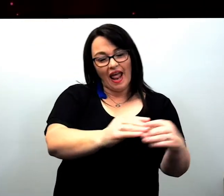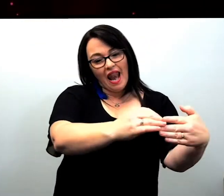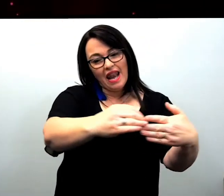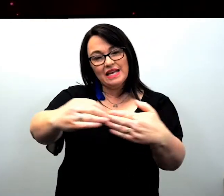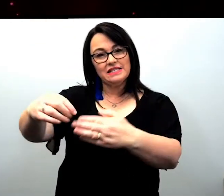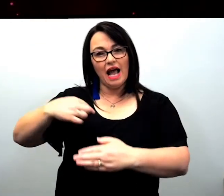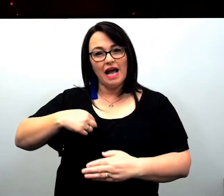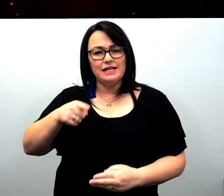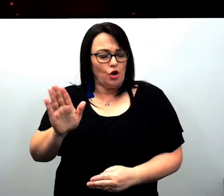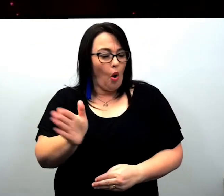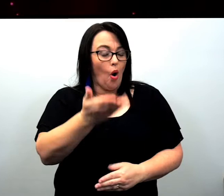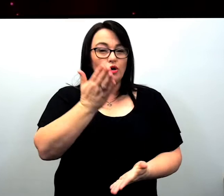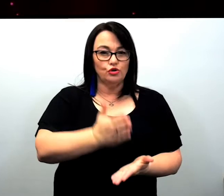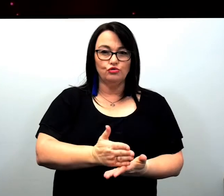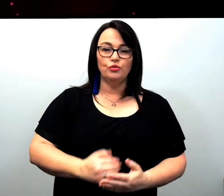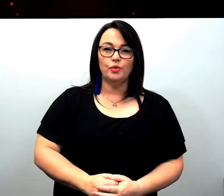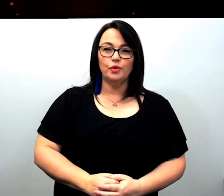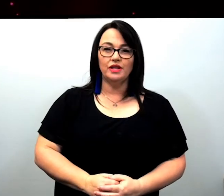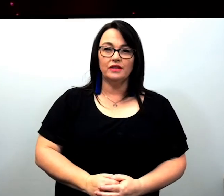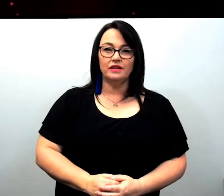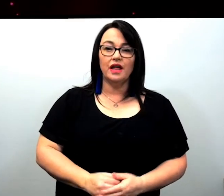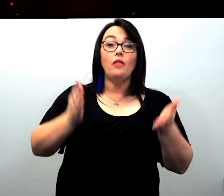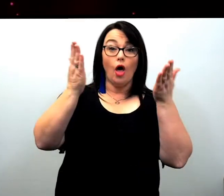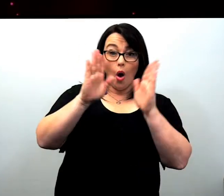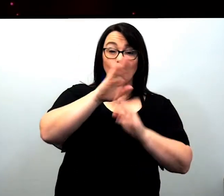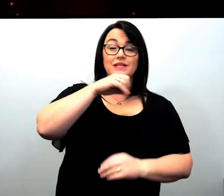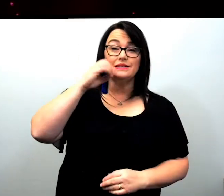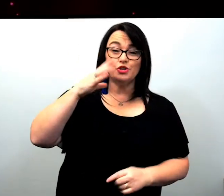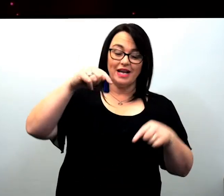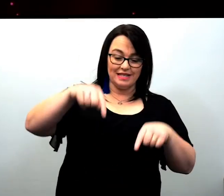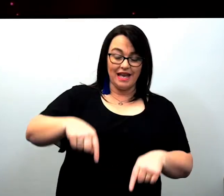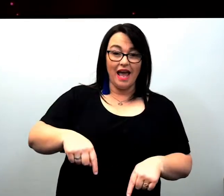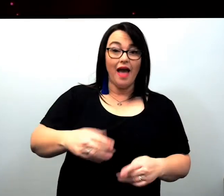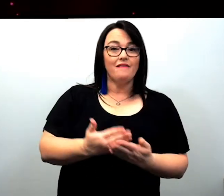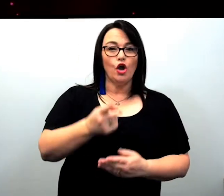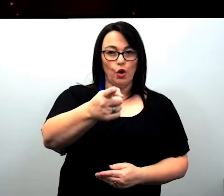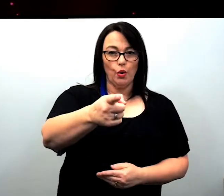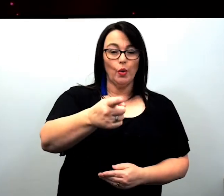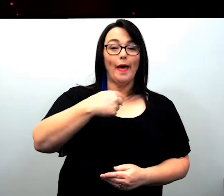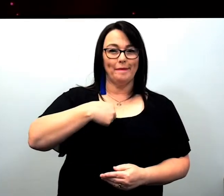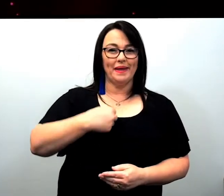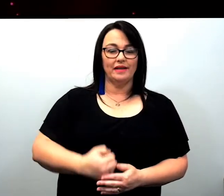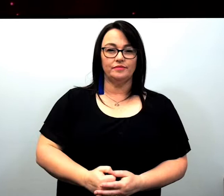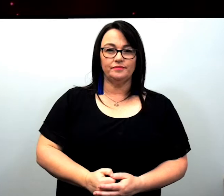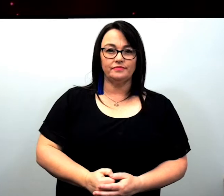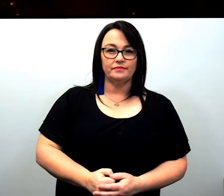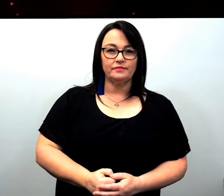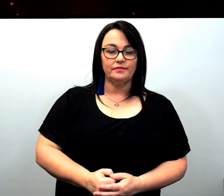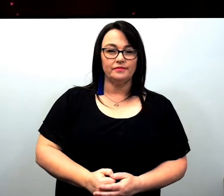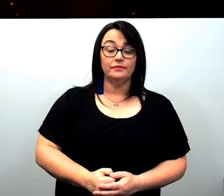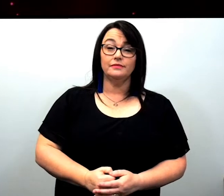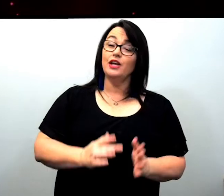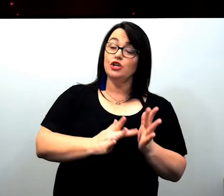The Holy Spirit is here for you and I. In fact, Jesus is seated at the right hand